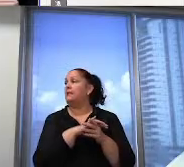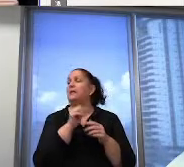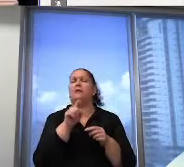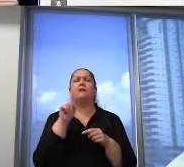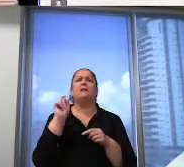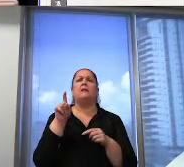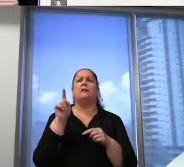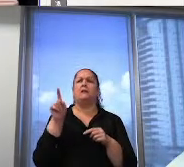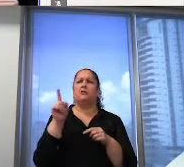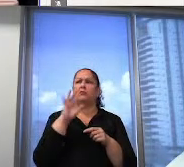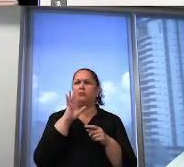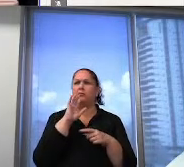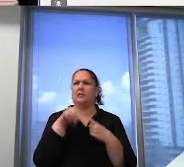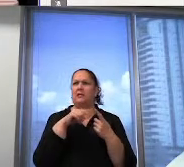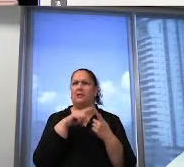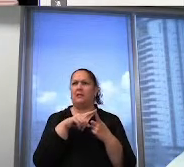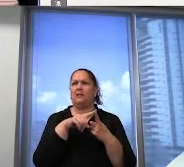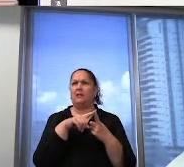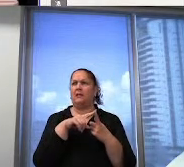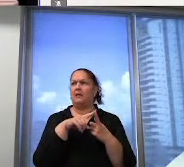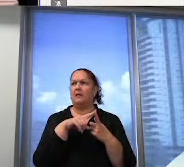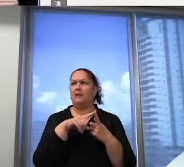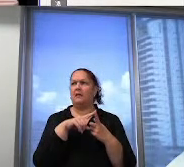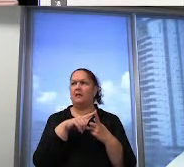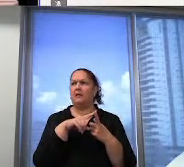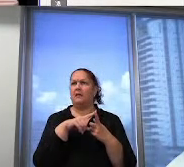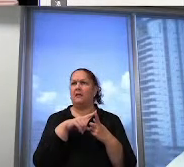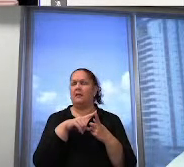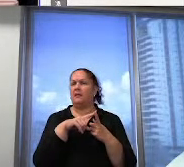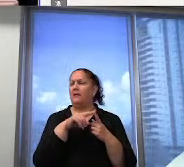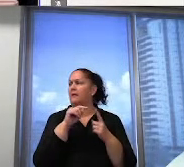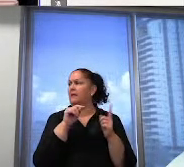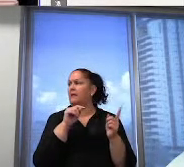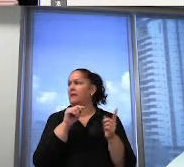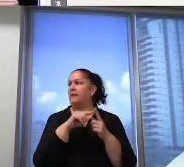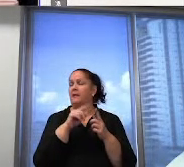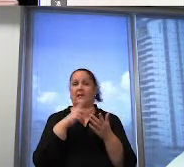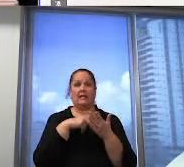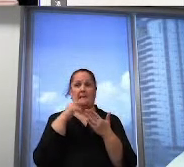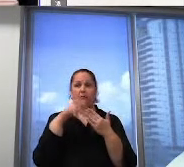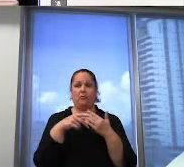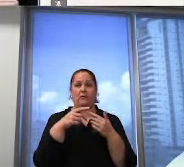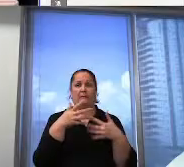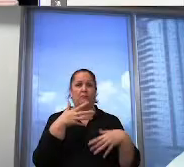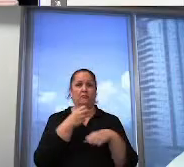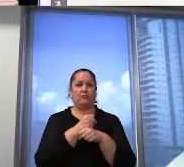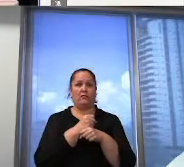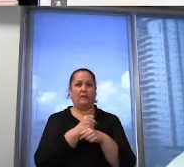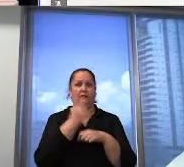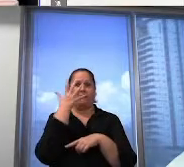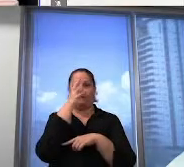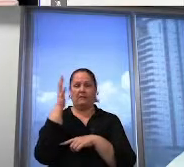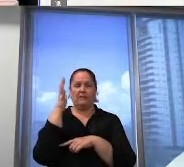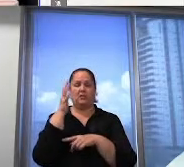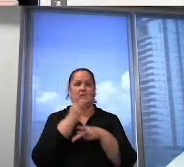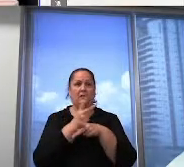So, Mr. Burgermeister, you were talking about before with Mr. Hempling a program brief